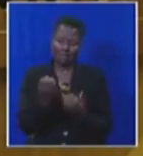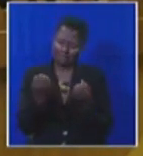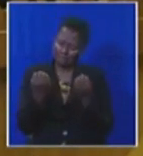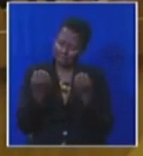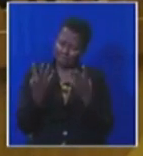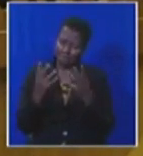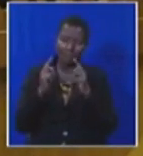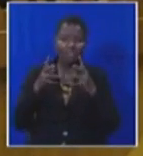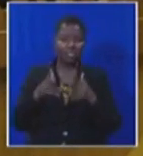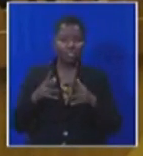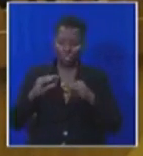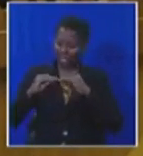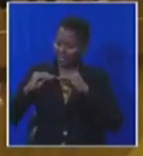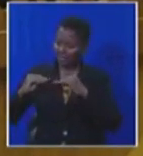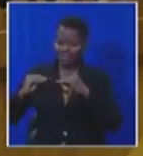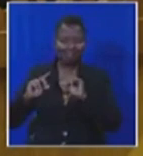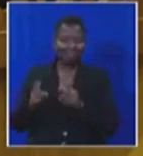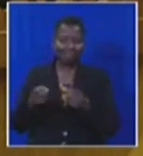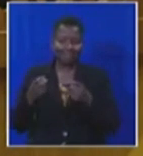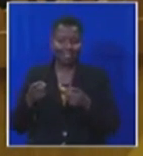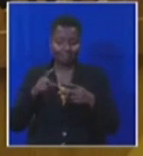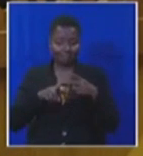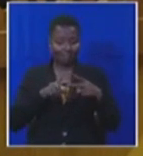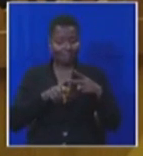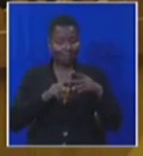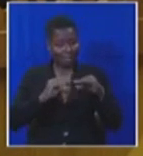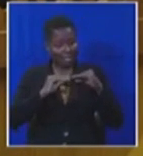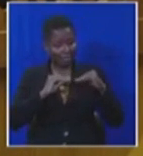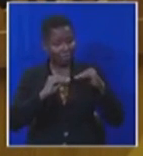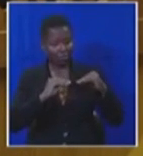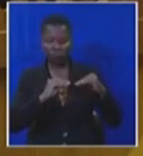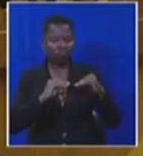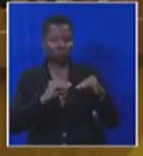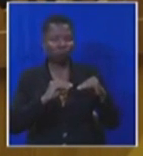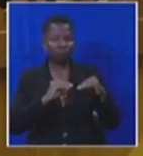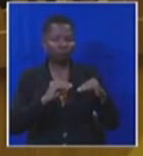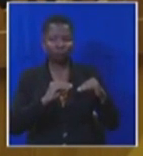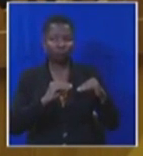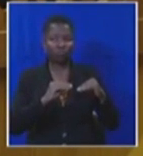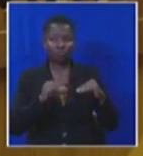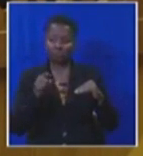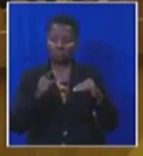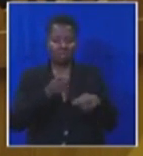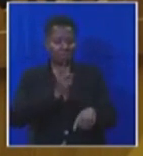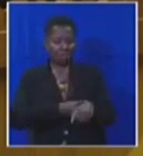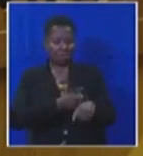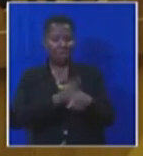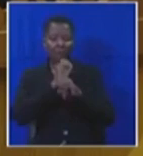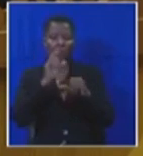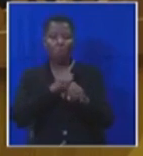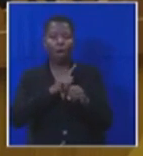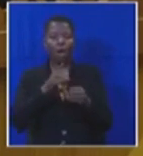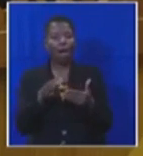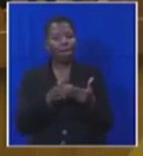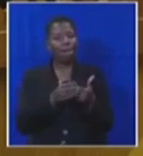can't teach, and there are too many teachers who won't teach. And they are never held to account because they are members of SADTU,